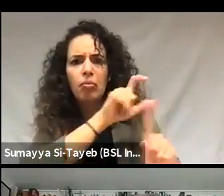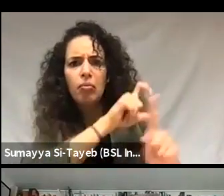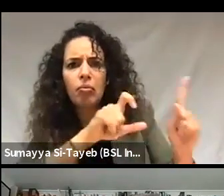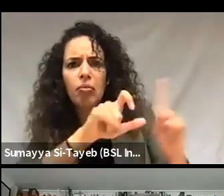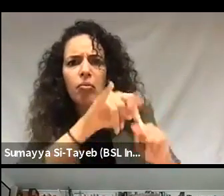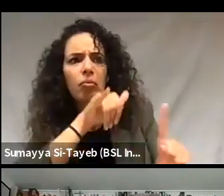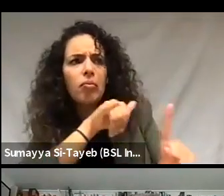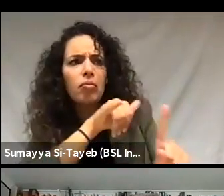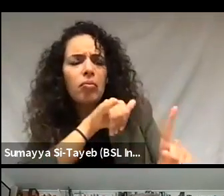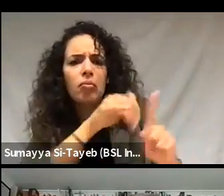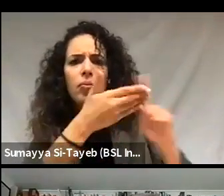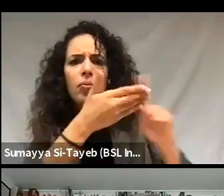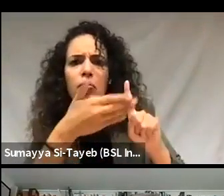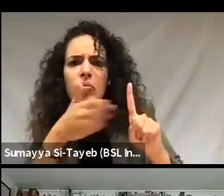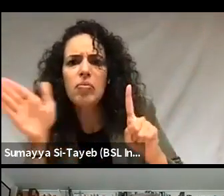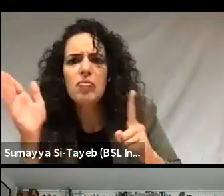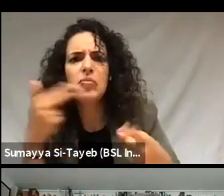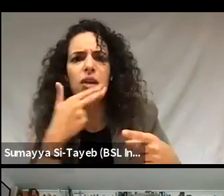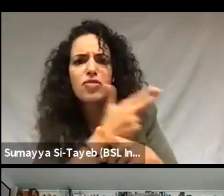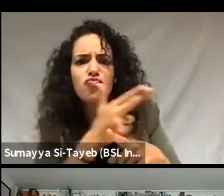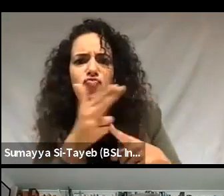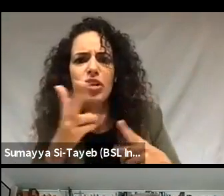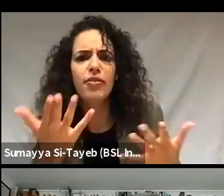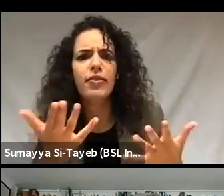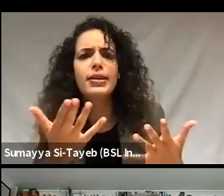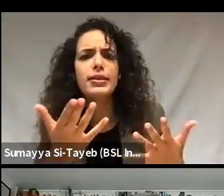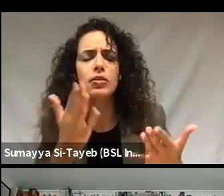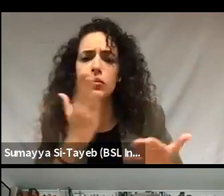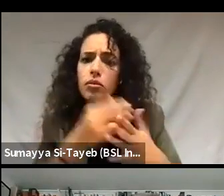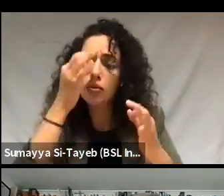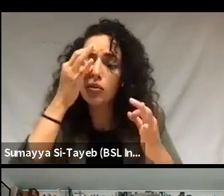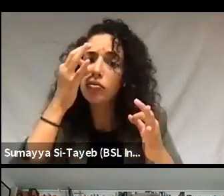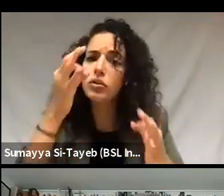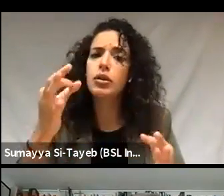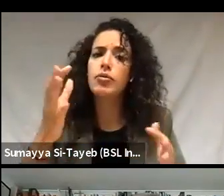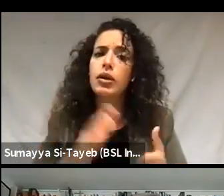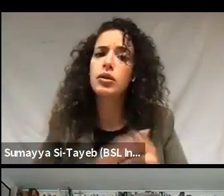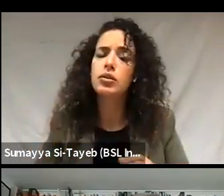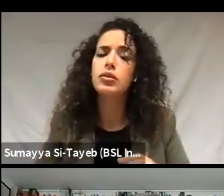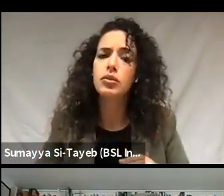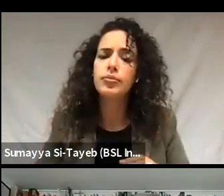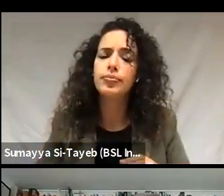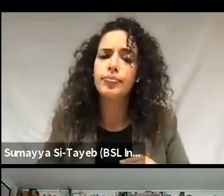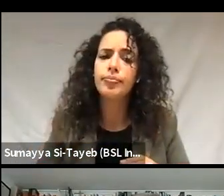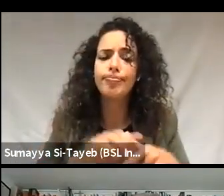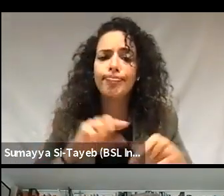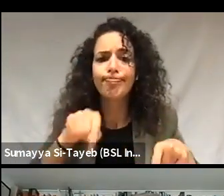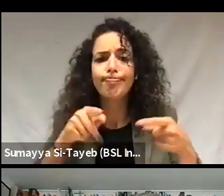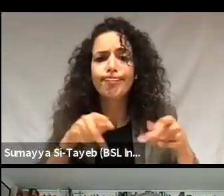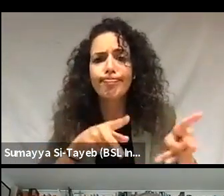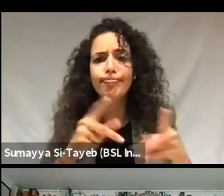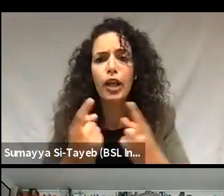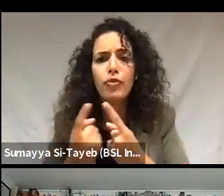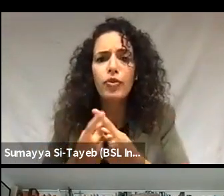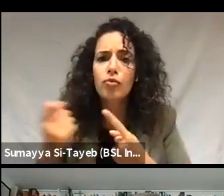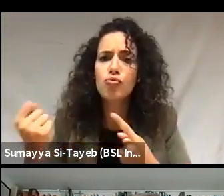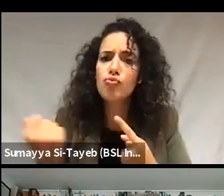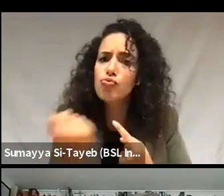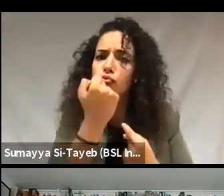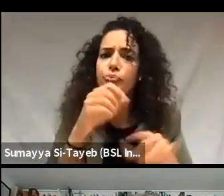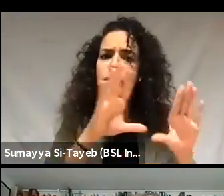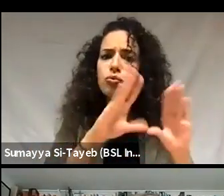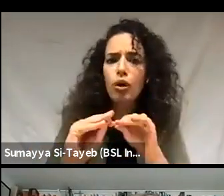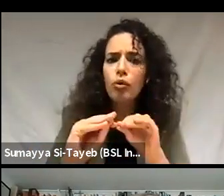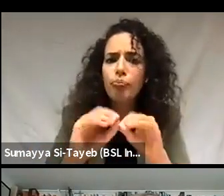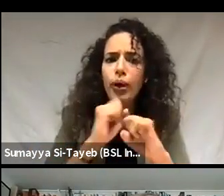or extremist, which is very serious. And these sort of things should be stopped by the media. And